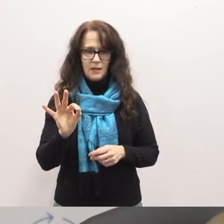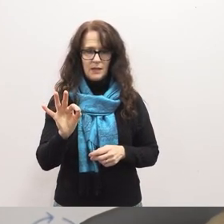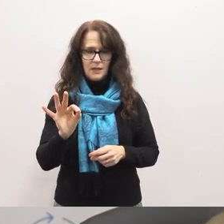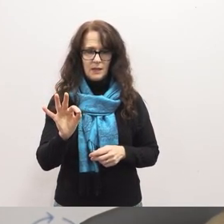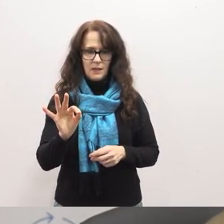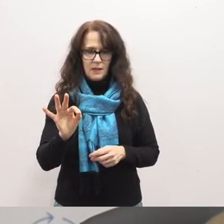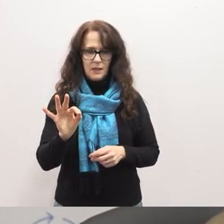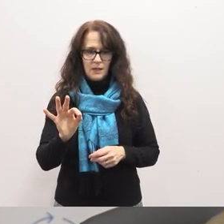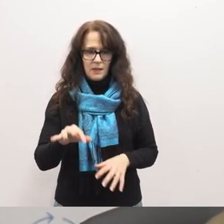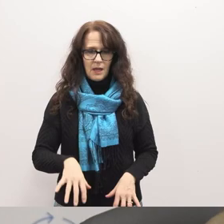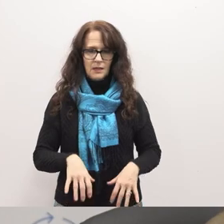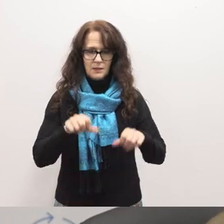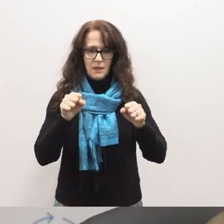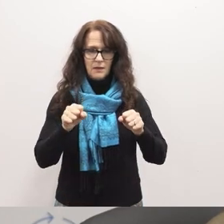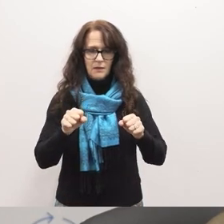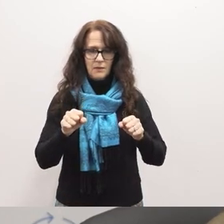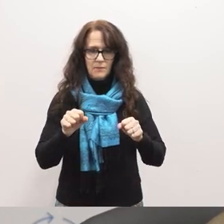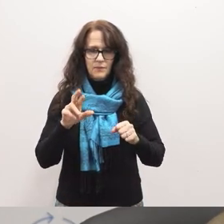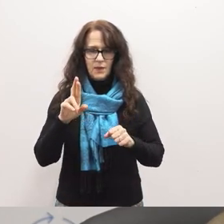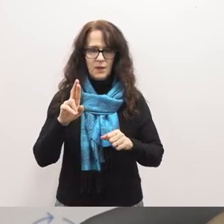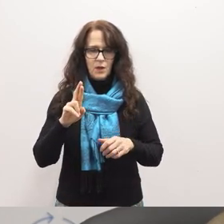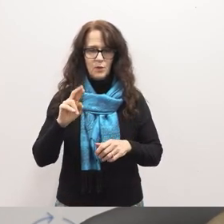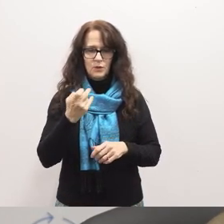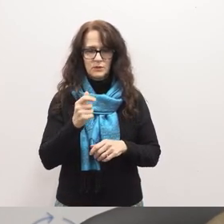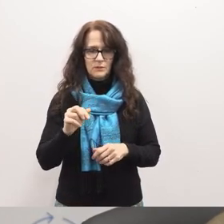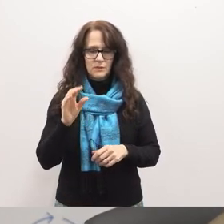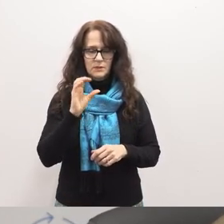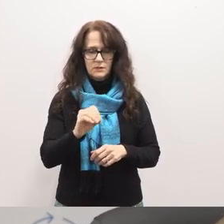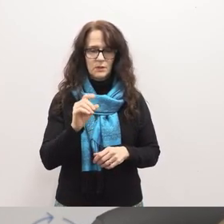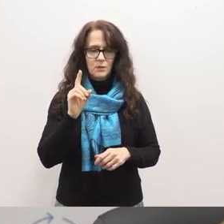the adoption of resolution